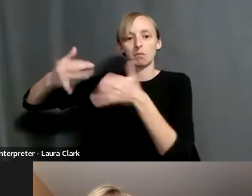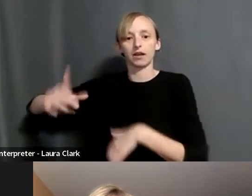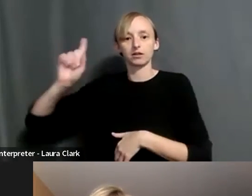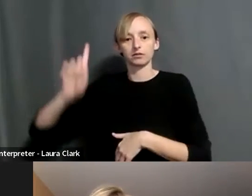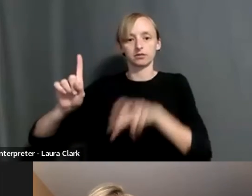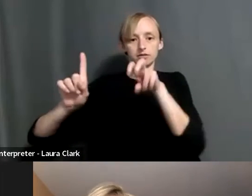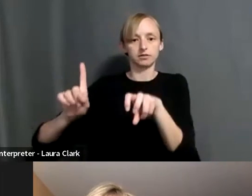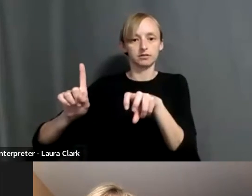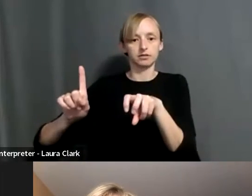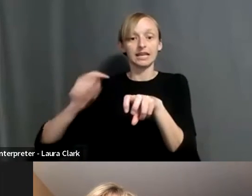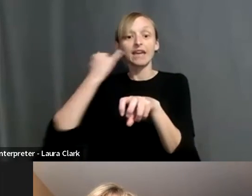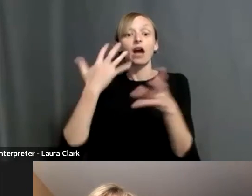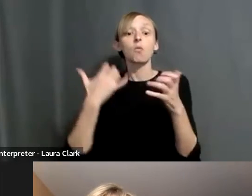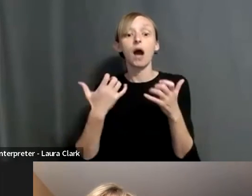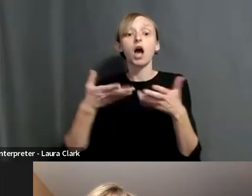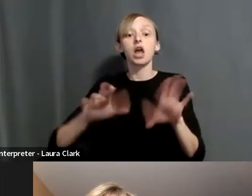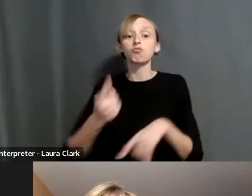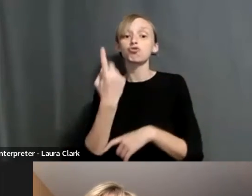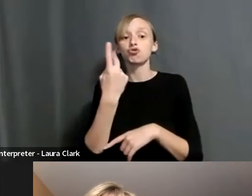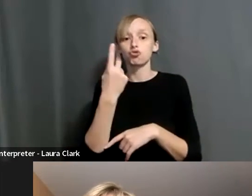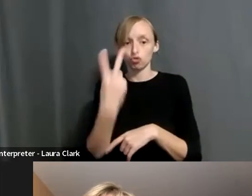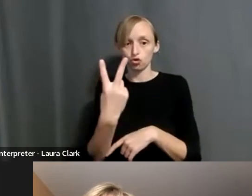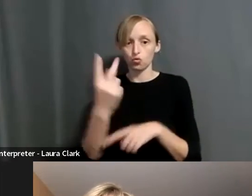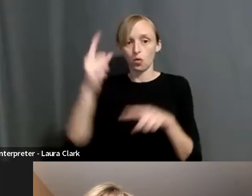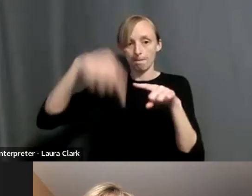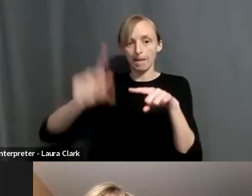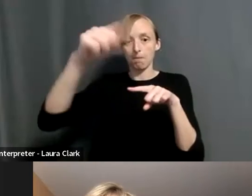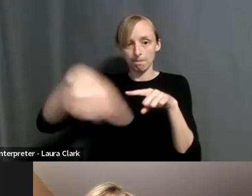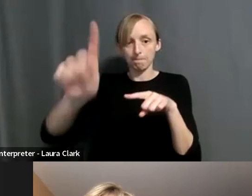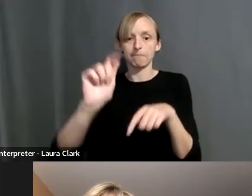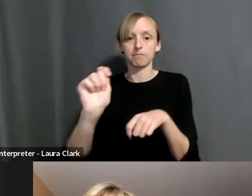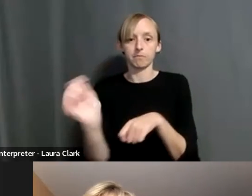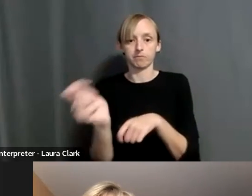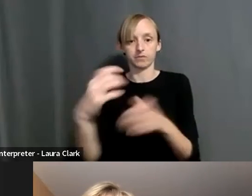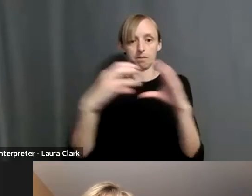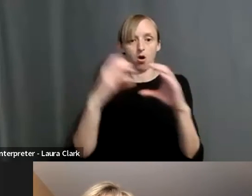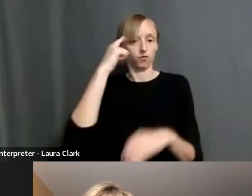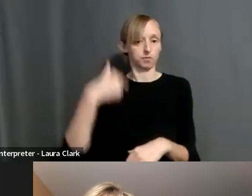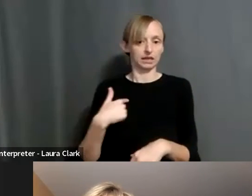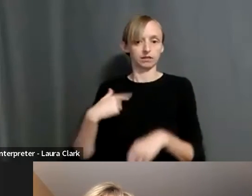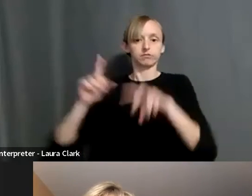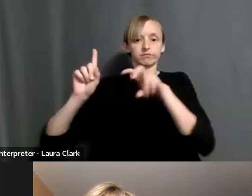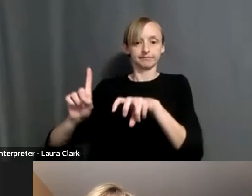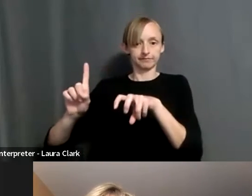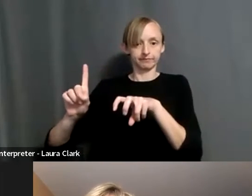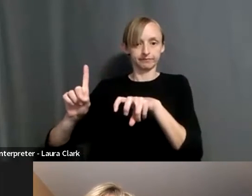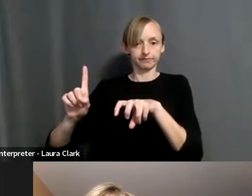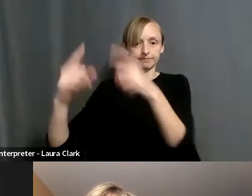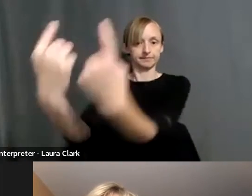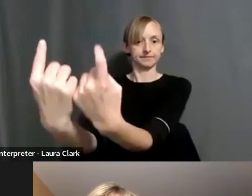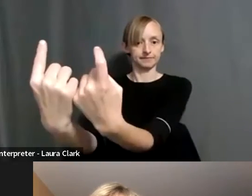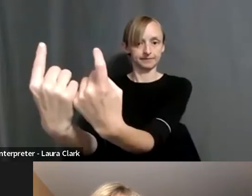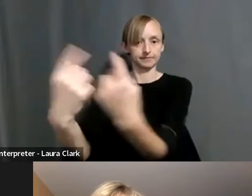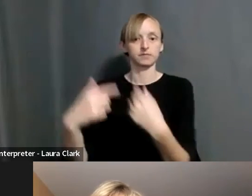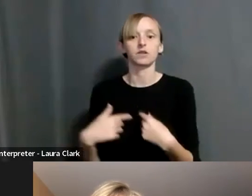if I want it. And so it's a matter of finding an